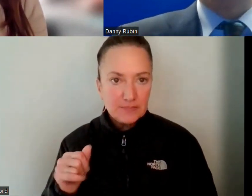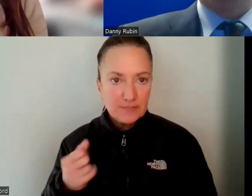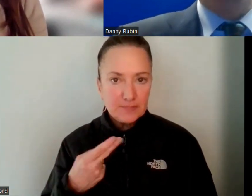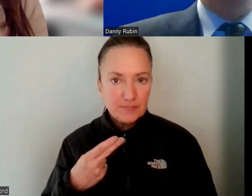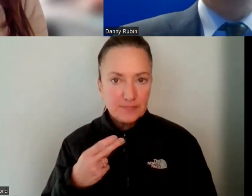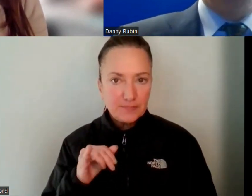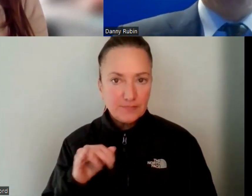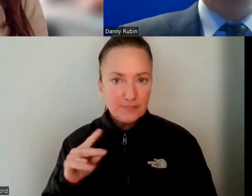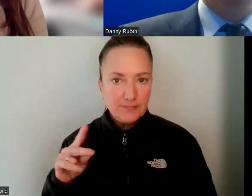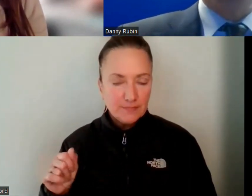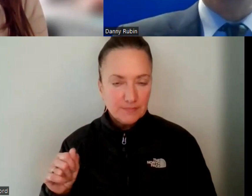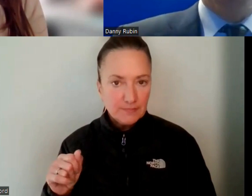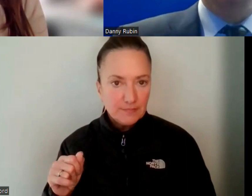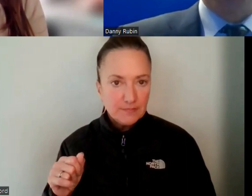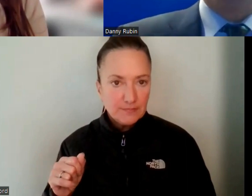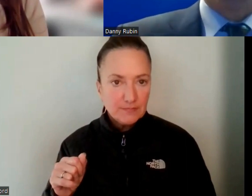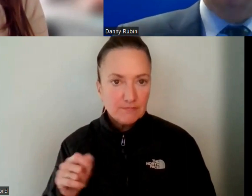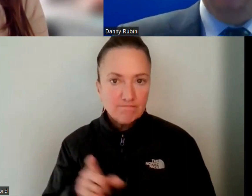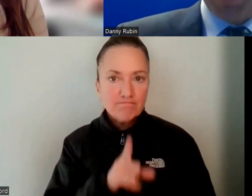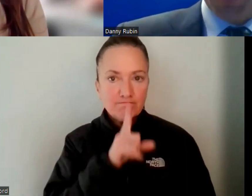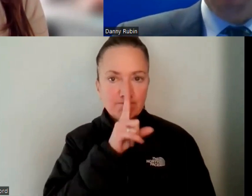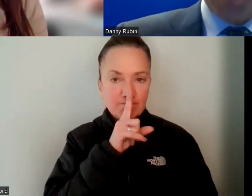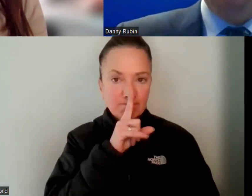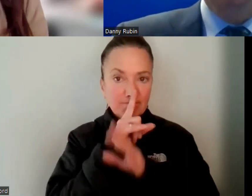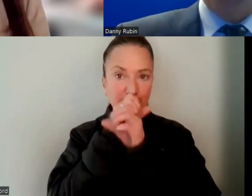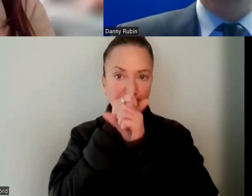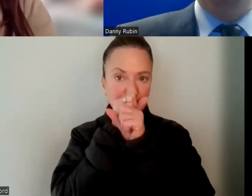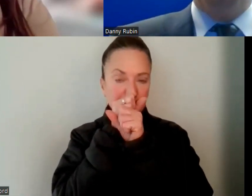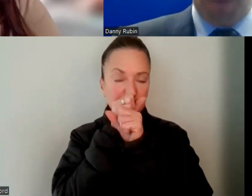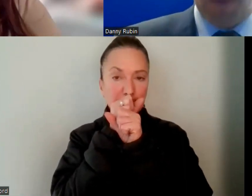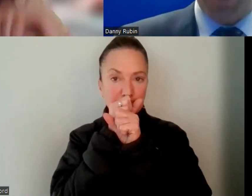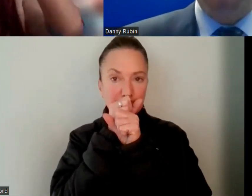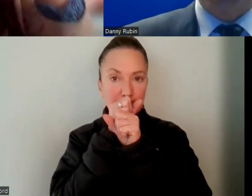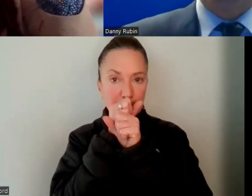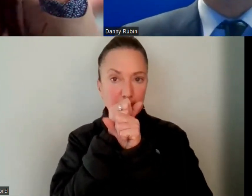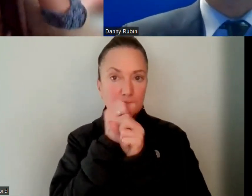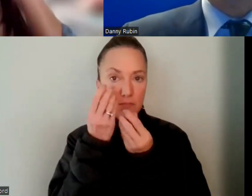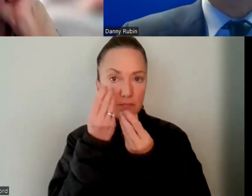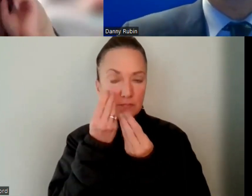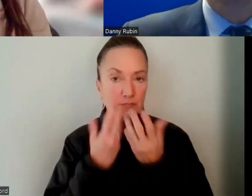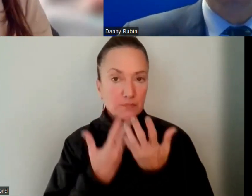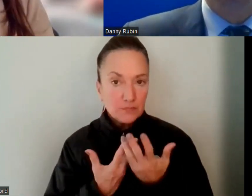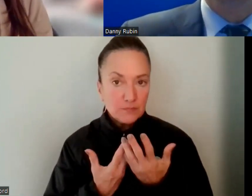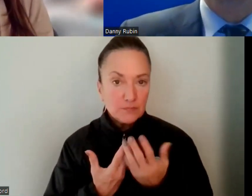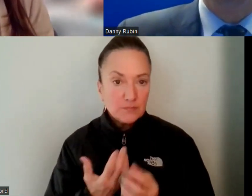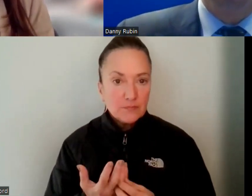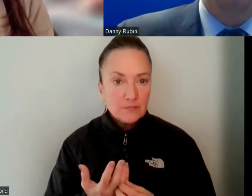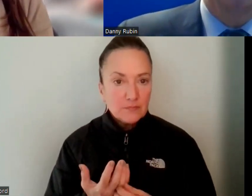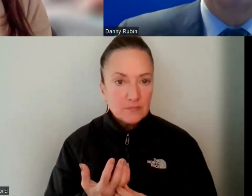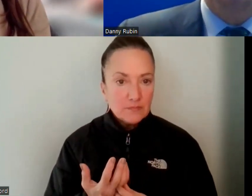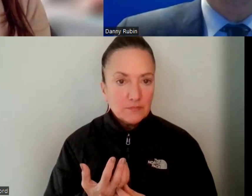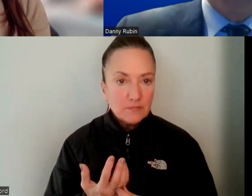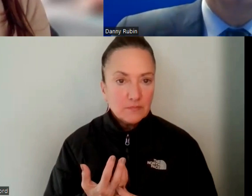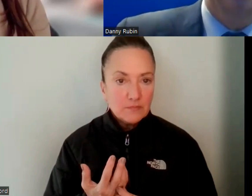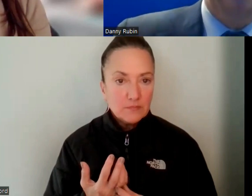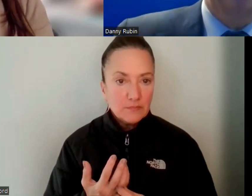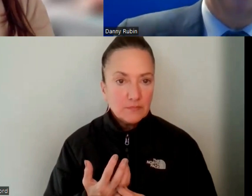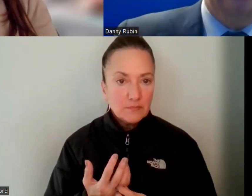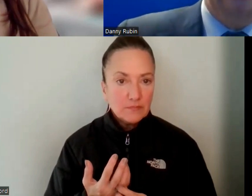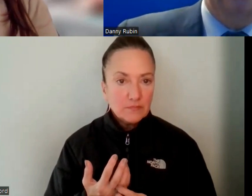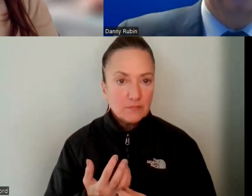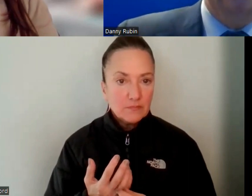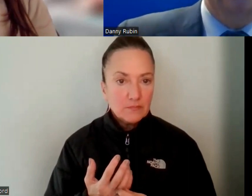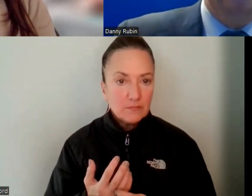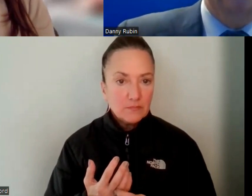like you keep the person's information confidential. Confidential, yes. Right. So I had to make sure that everything was confidential.